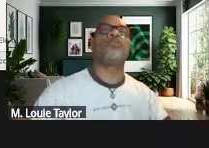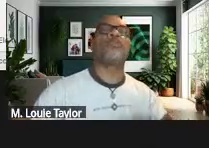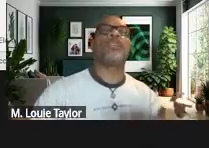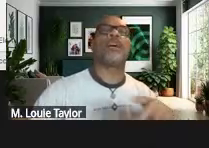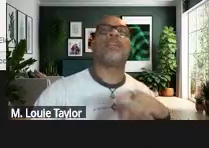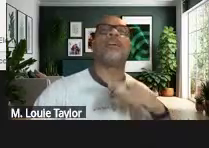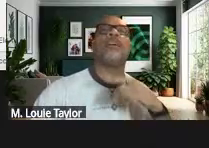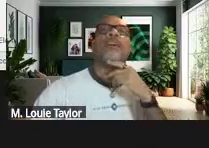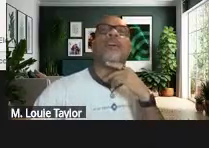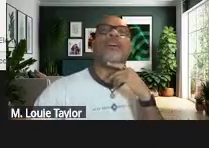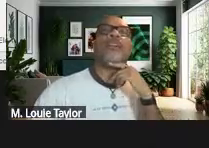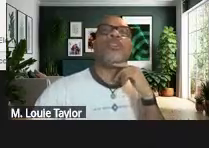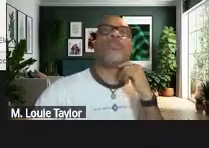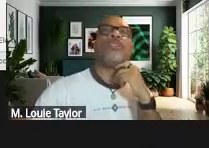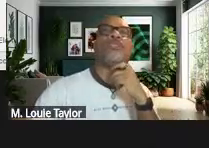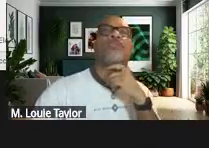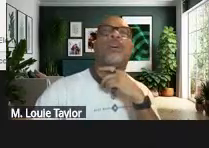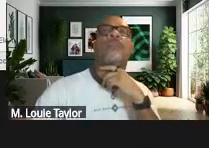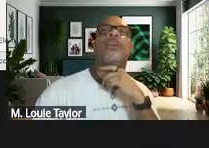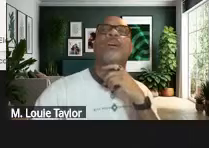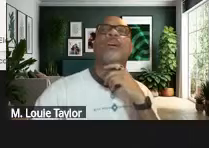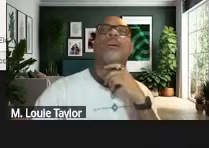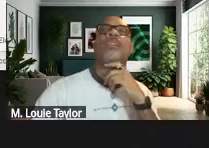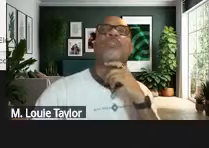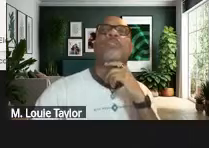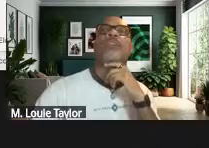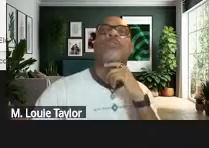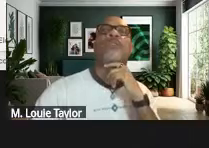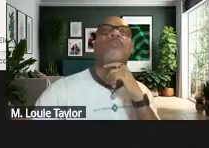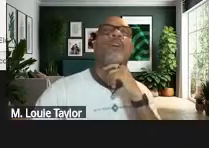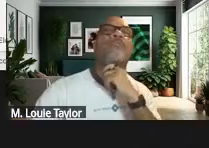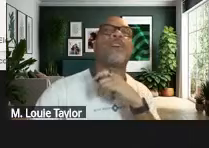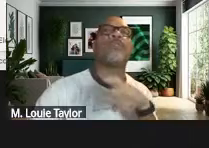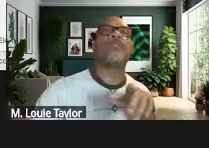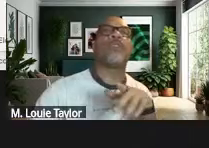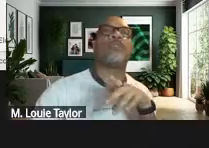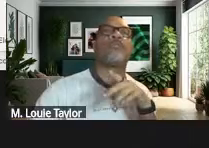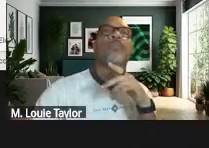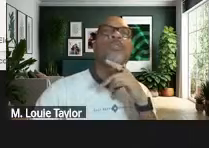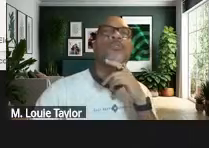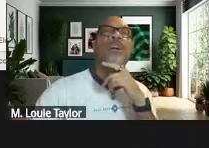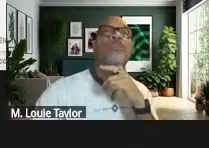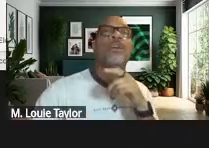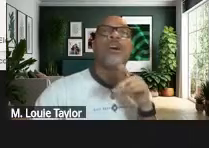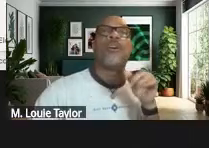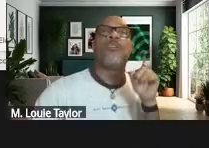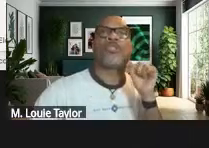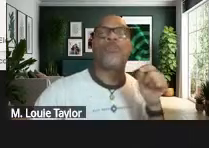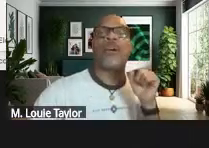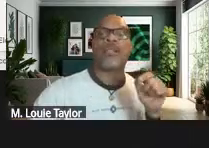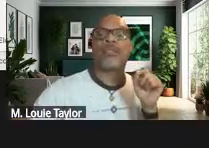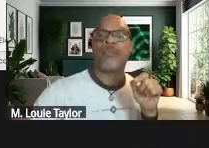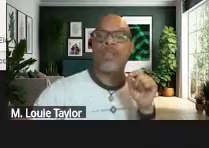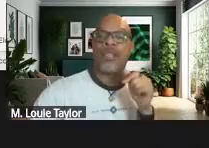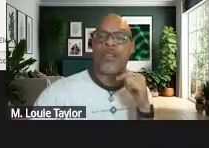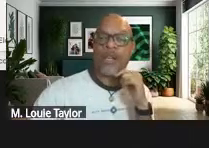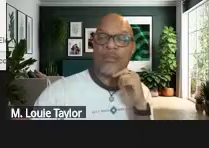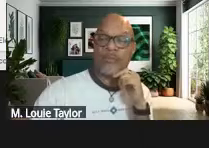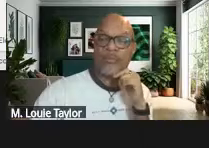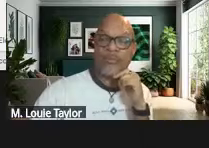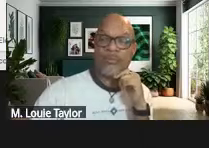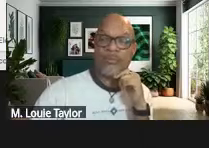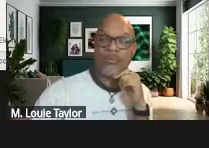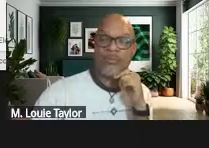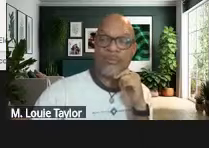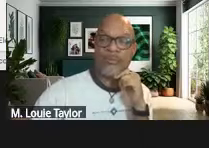or protein guide. No worries, no spam. And then you'll see a quick 5-minute video about the drops. Somebody sent me their email.